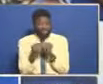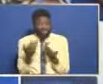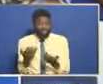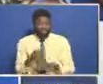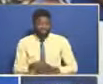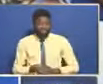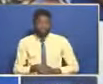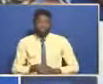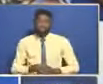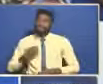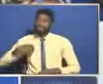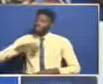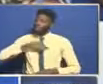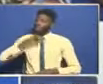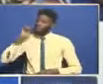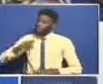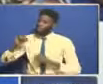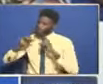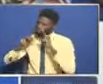Tuambie watu kweli.